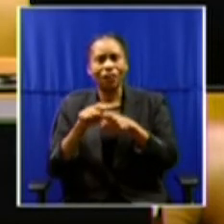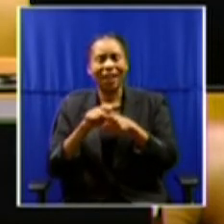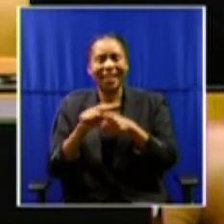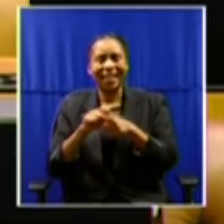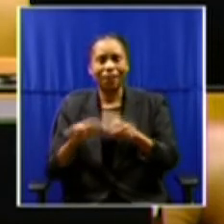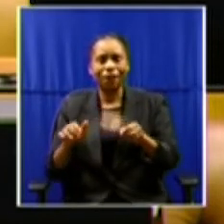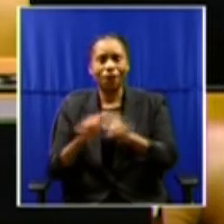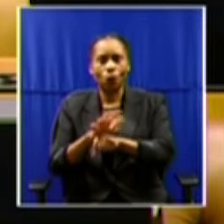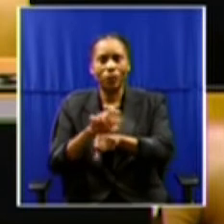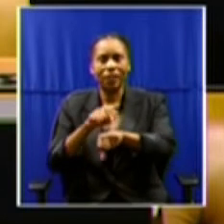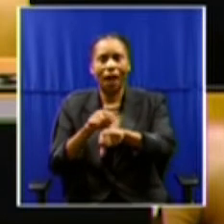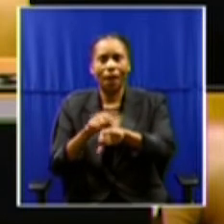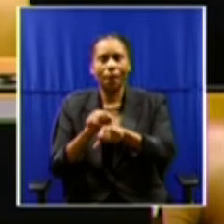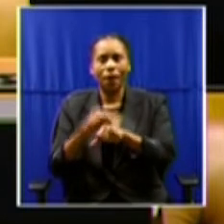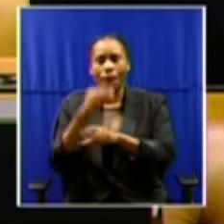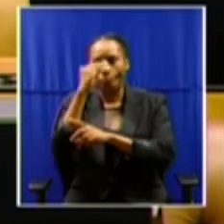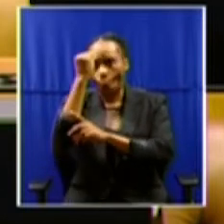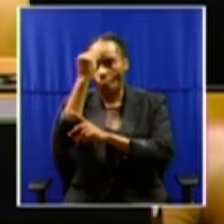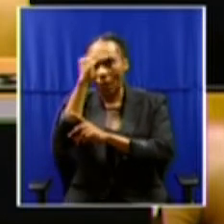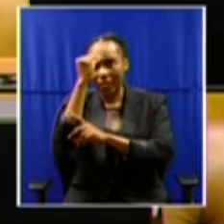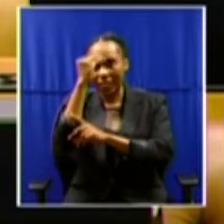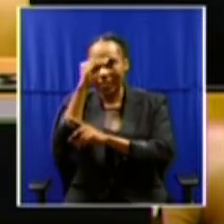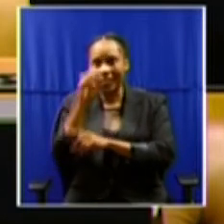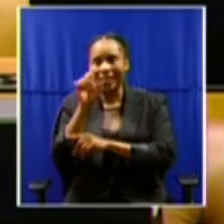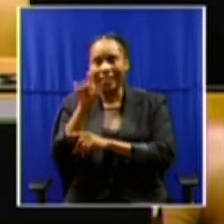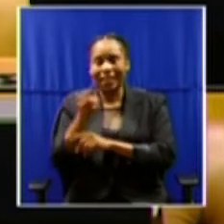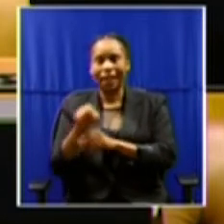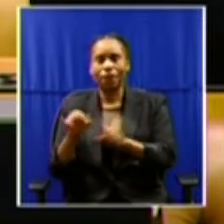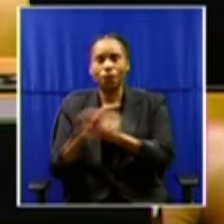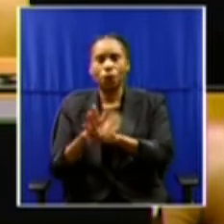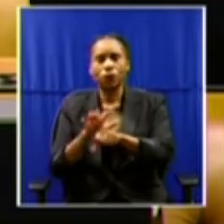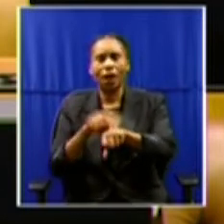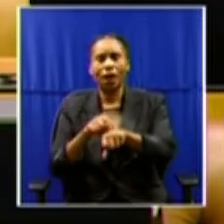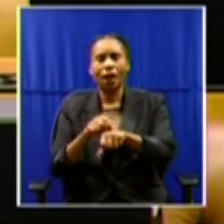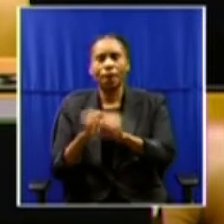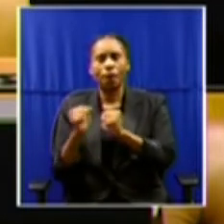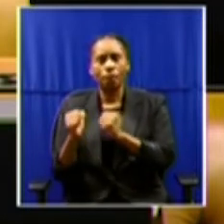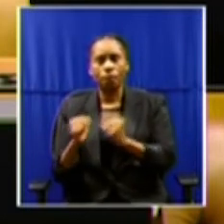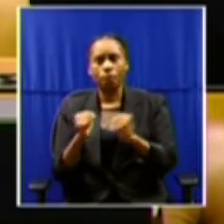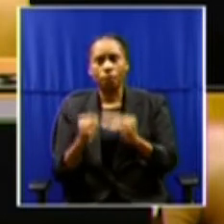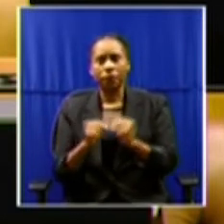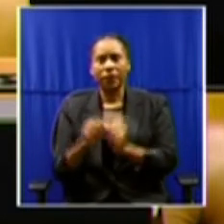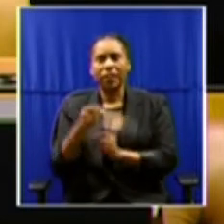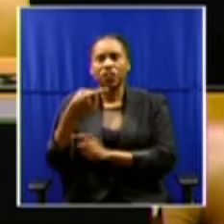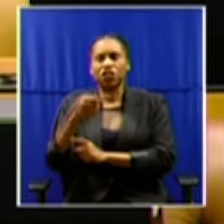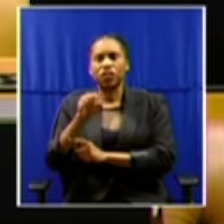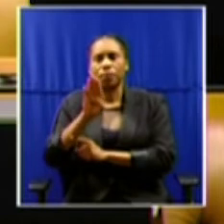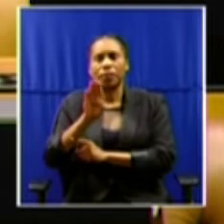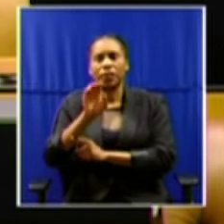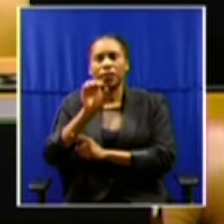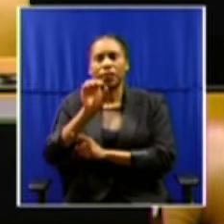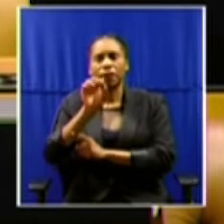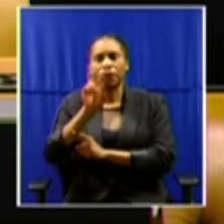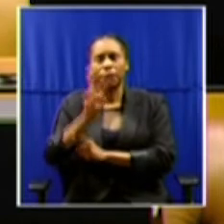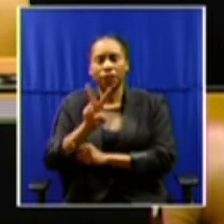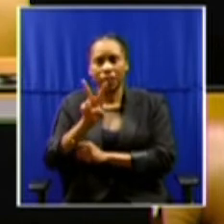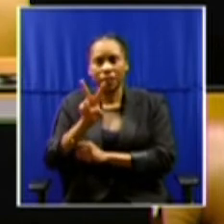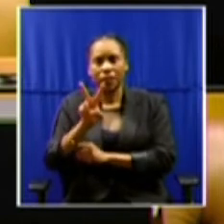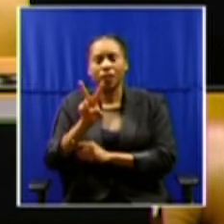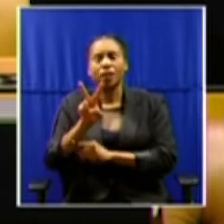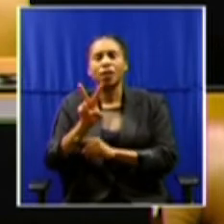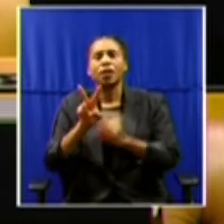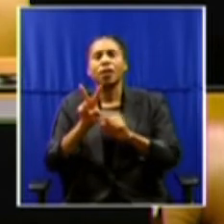permanent police that will be permanent, occupying the gender-based violence desk in different police